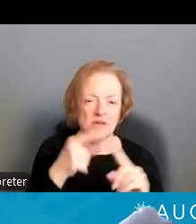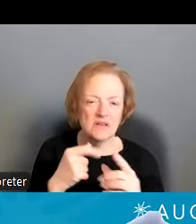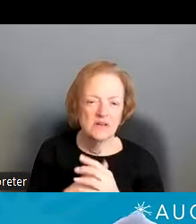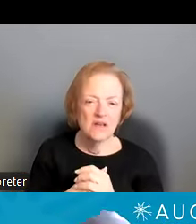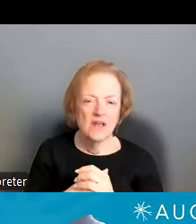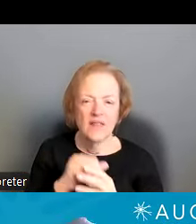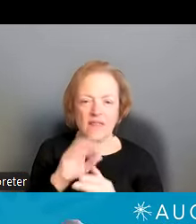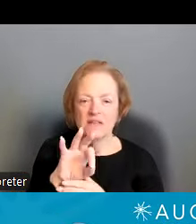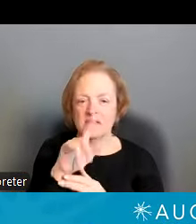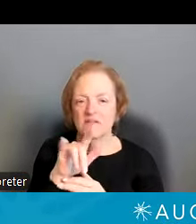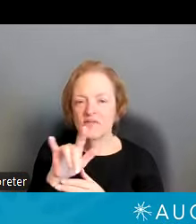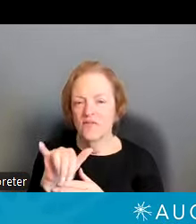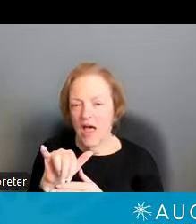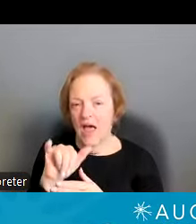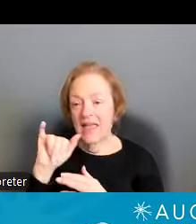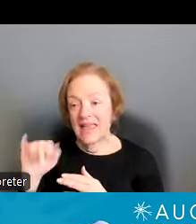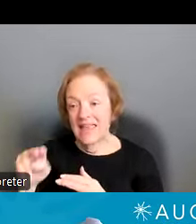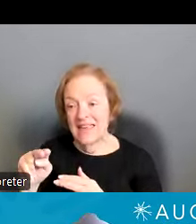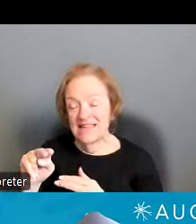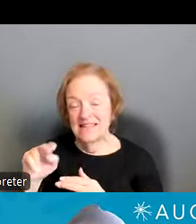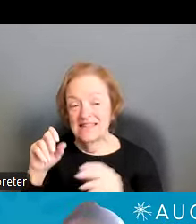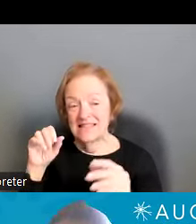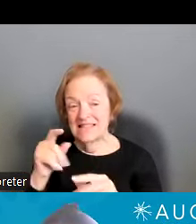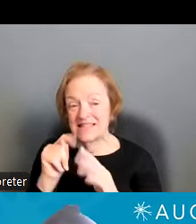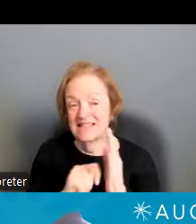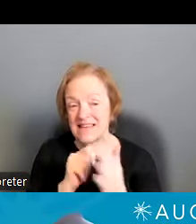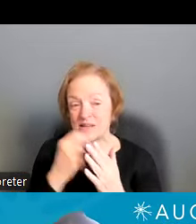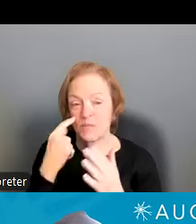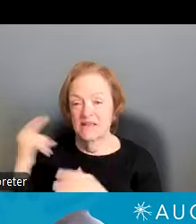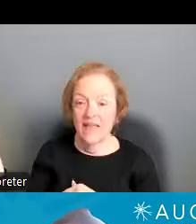because a lot of folks come into DC to have those meetings.